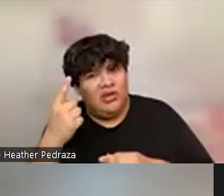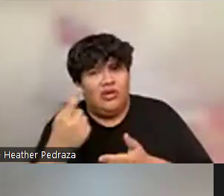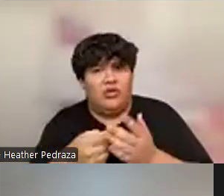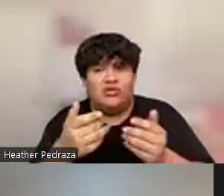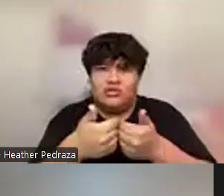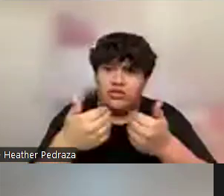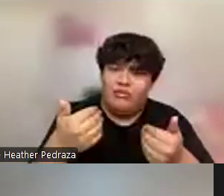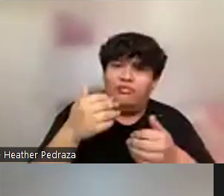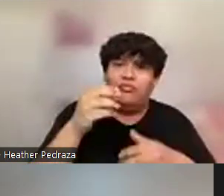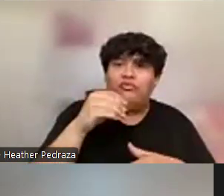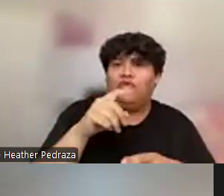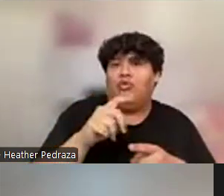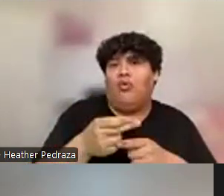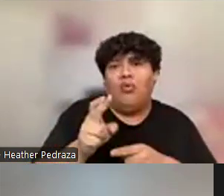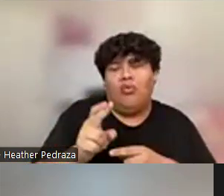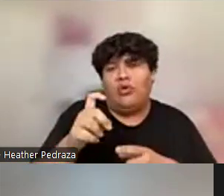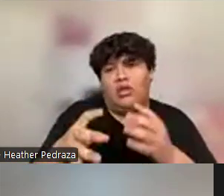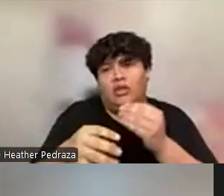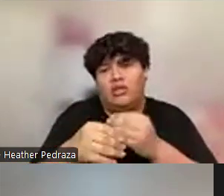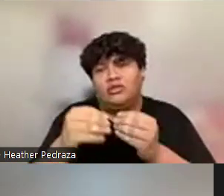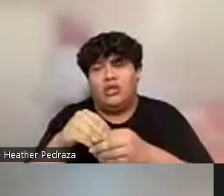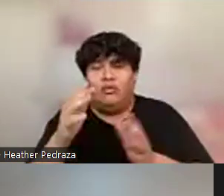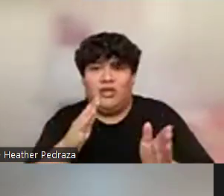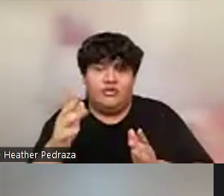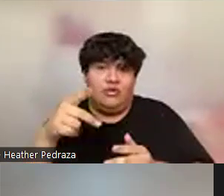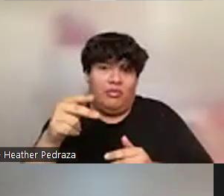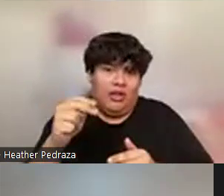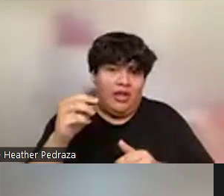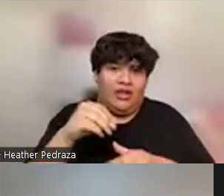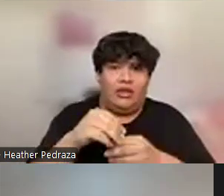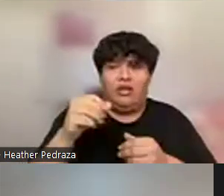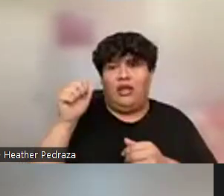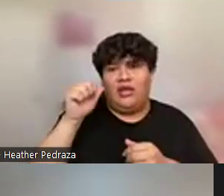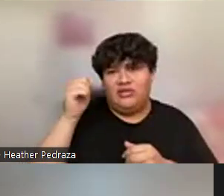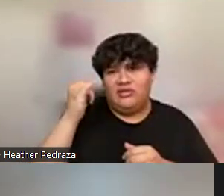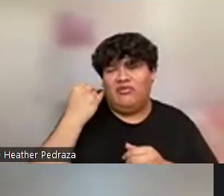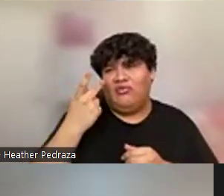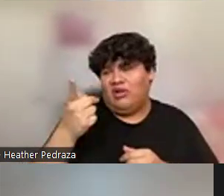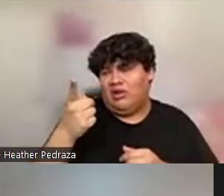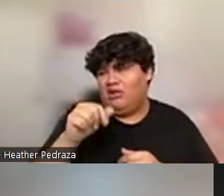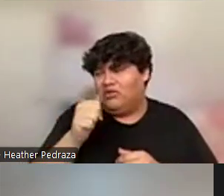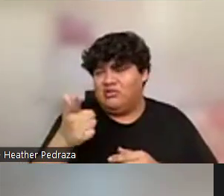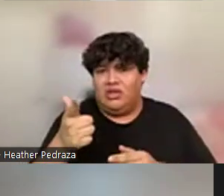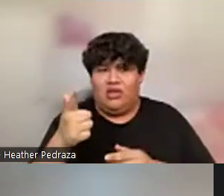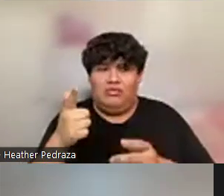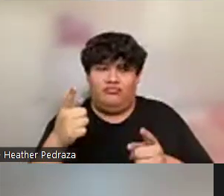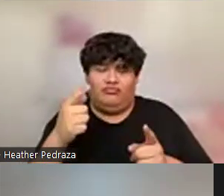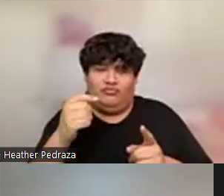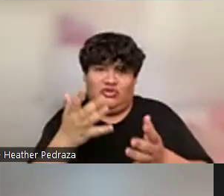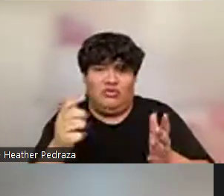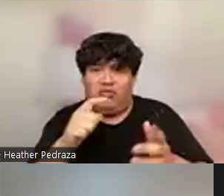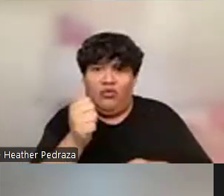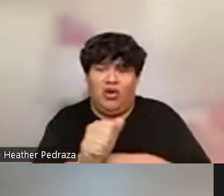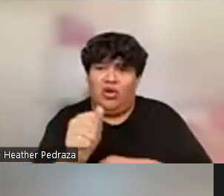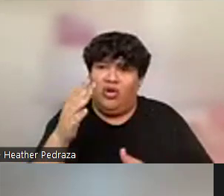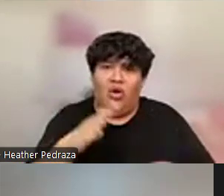in addition to the master plan on aging initiative. So if there's anything that you don't feel has been addressed through the master plan or on